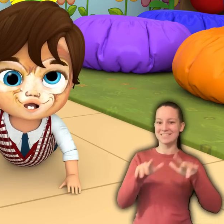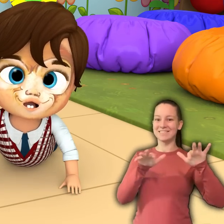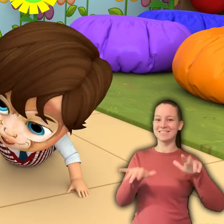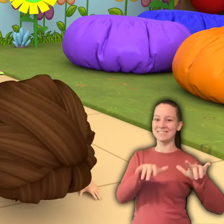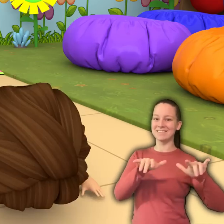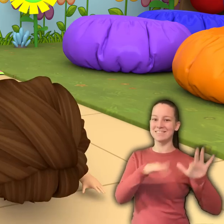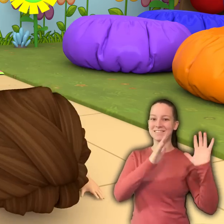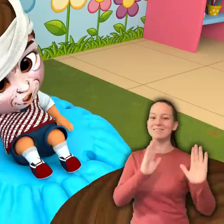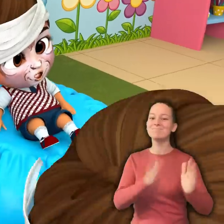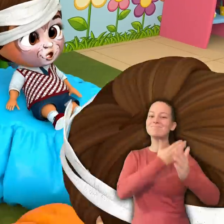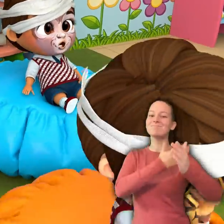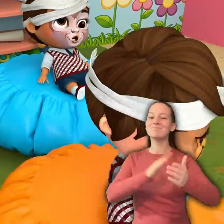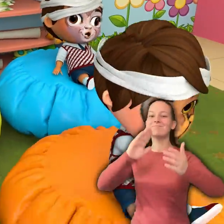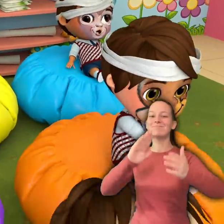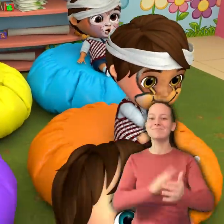foreign